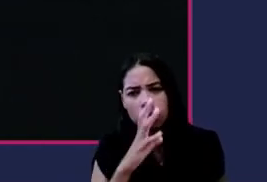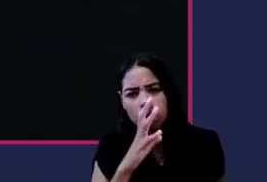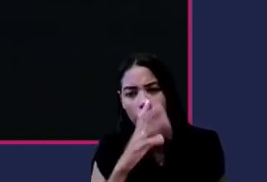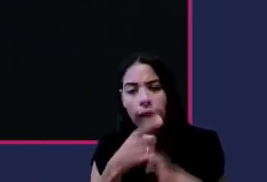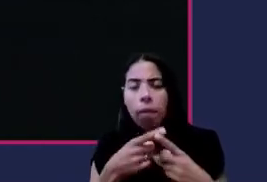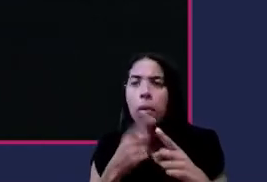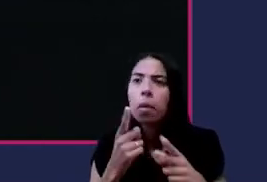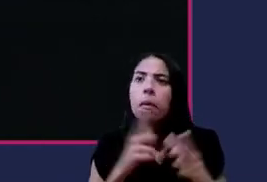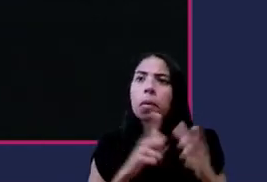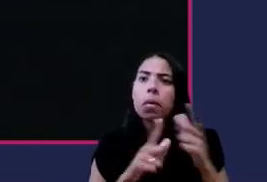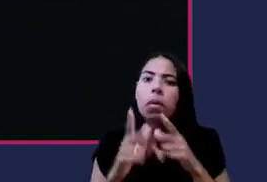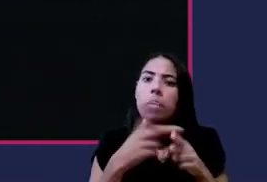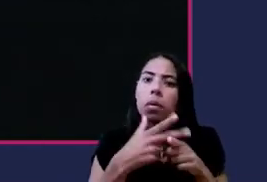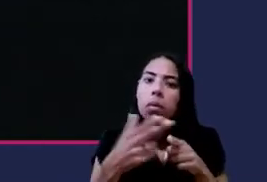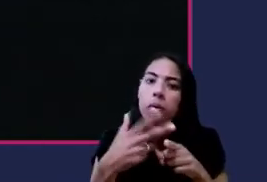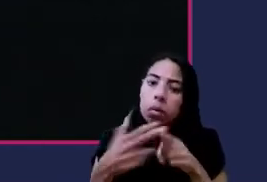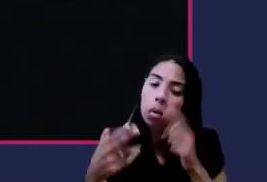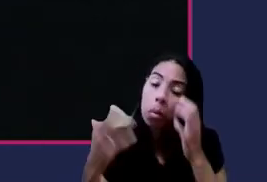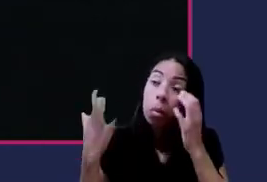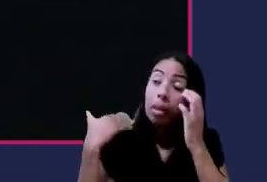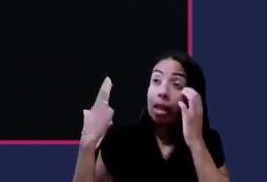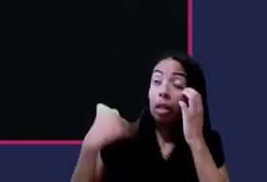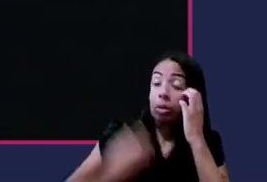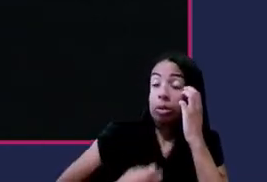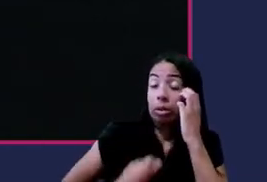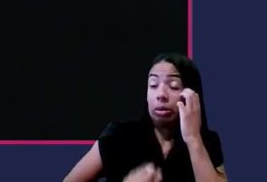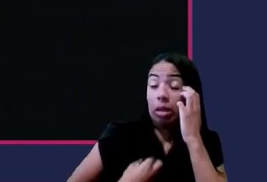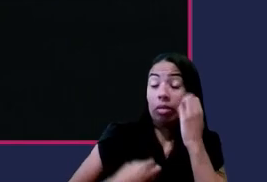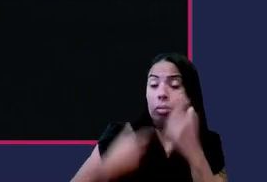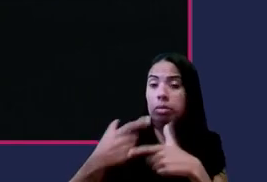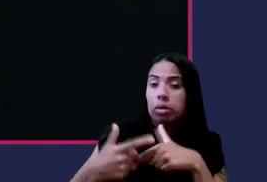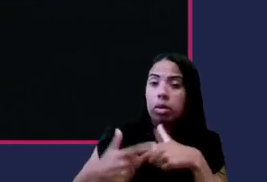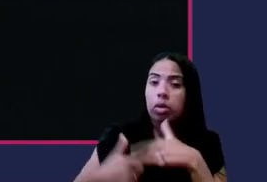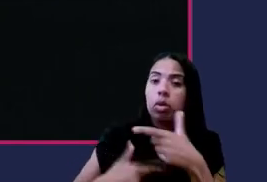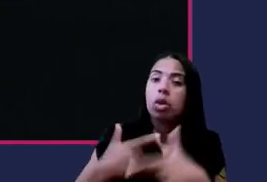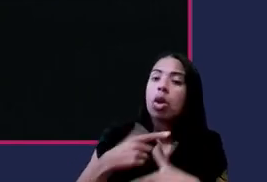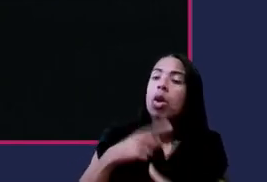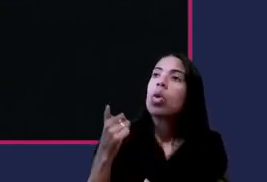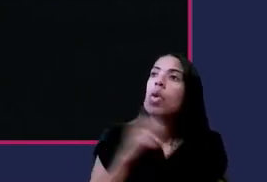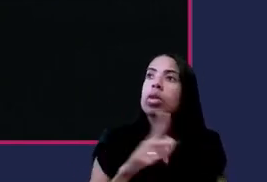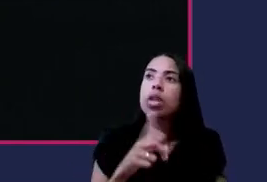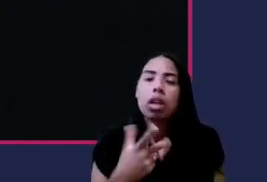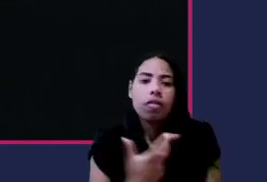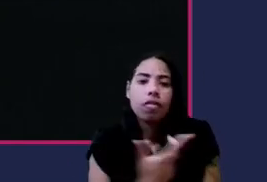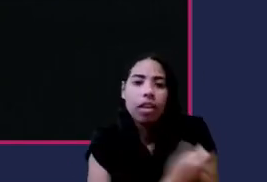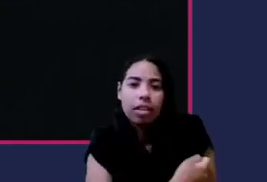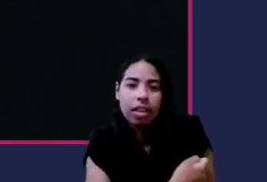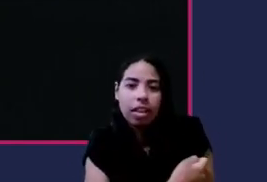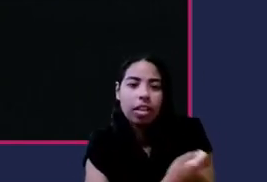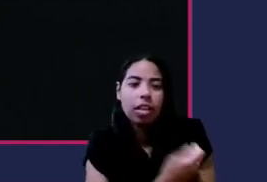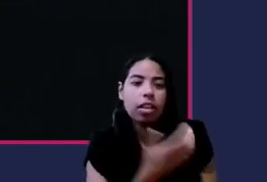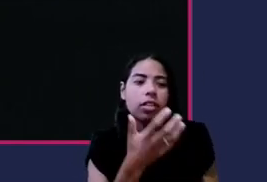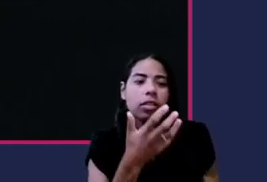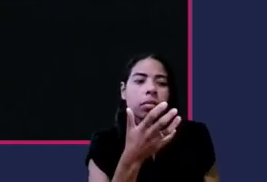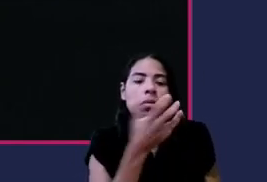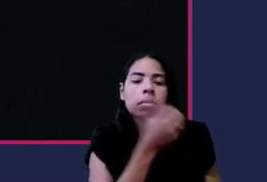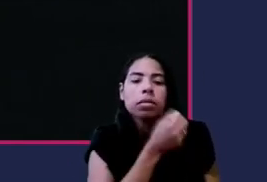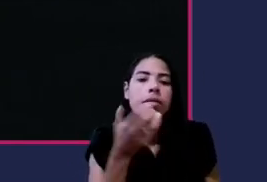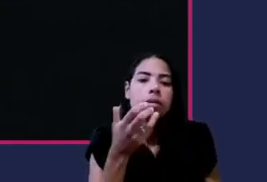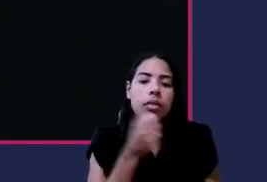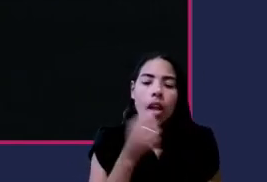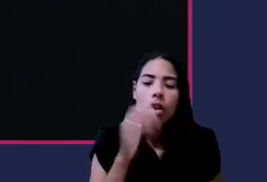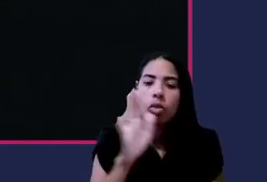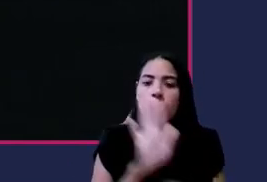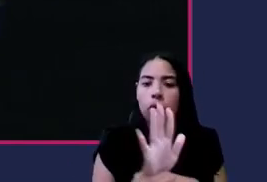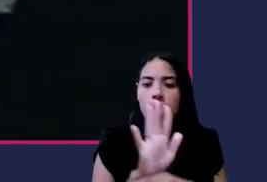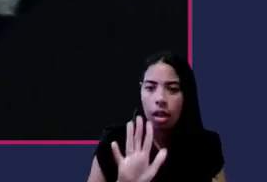And it was really an extraordinary response. And then for COVID, I was a front man for the